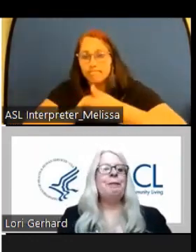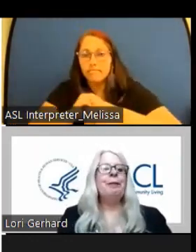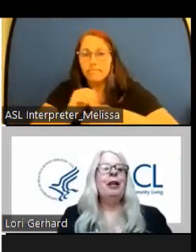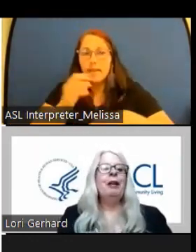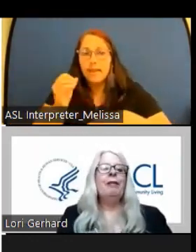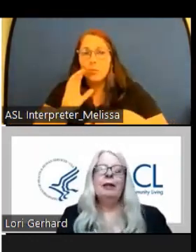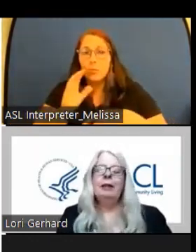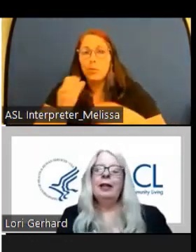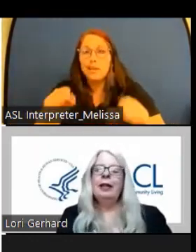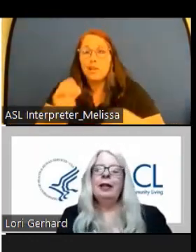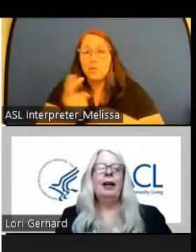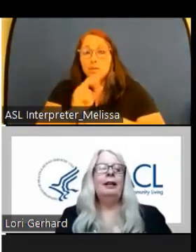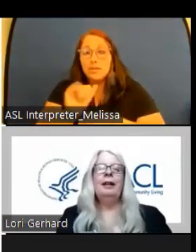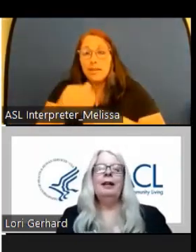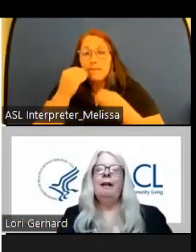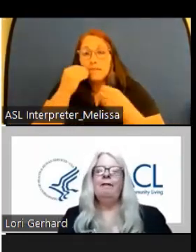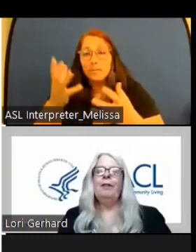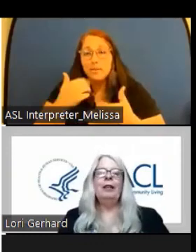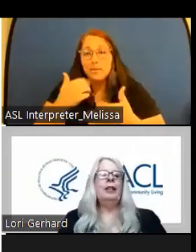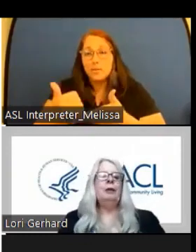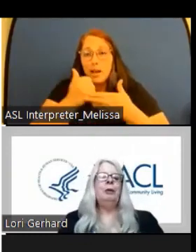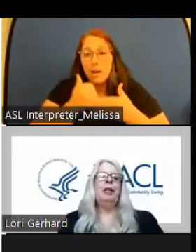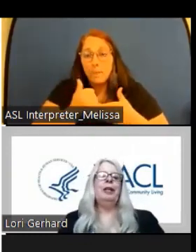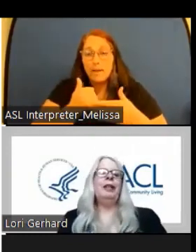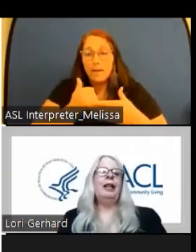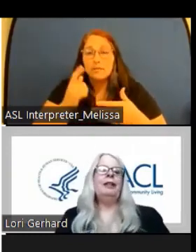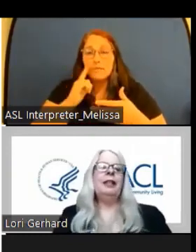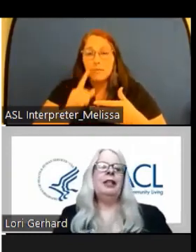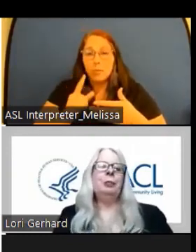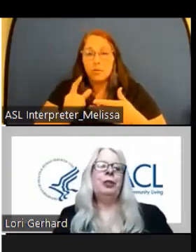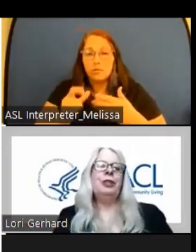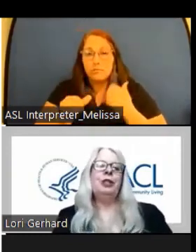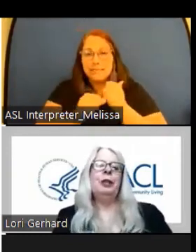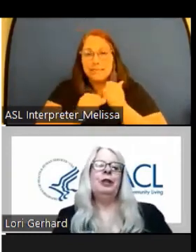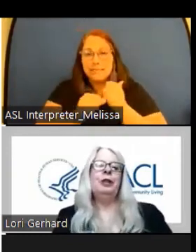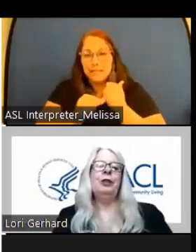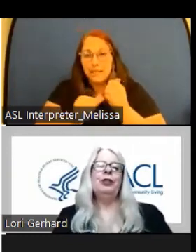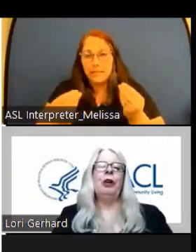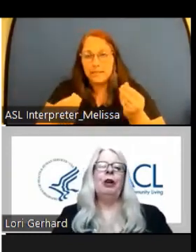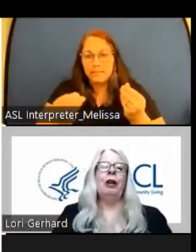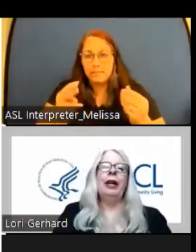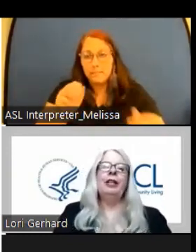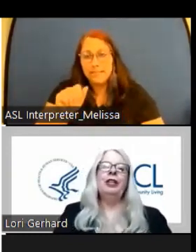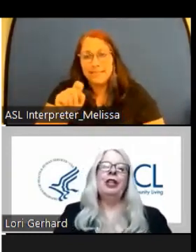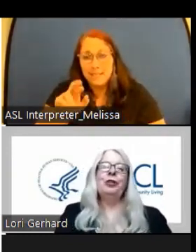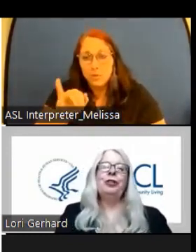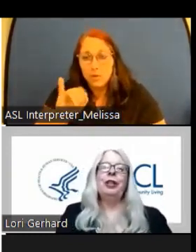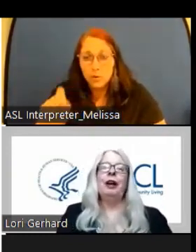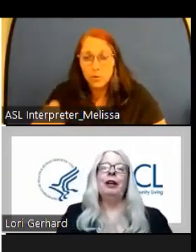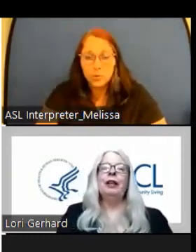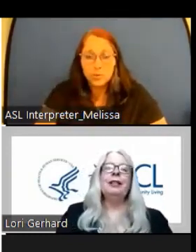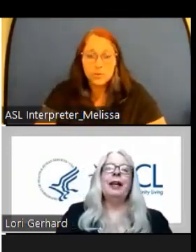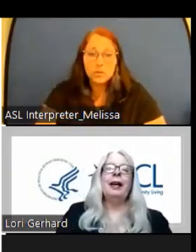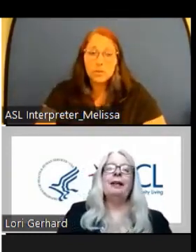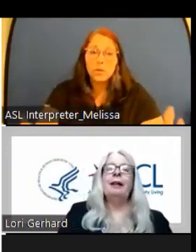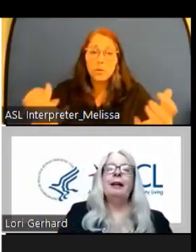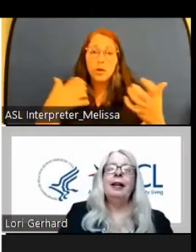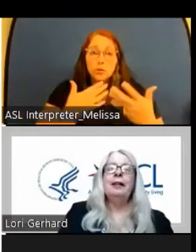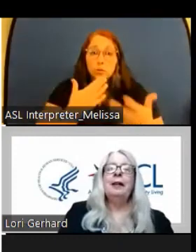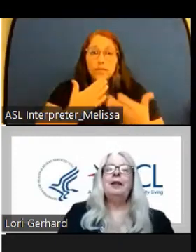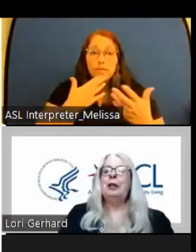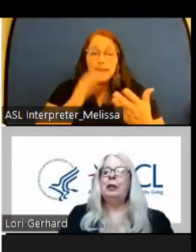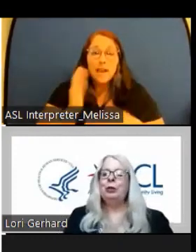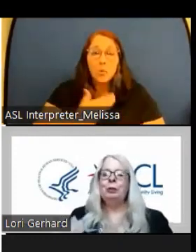materials. Next slide. Finally, we want to thank today's speakers, our HSRC colleagues at